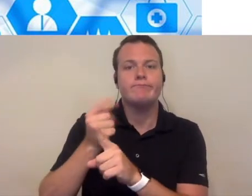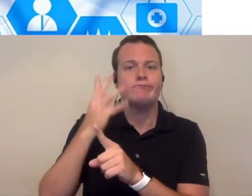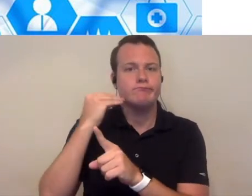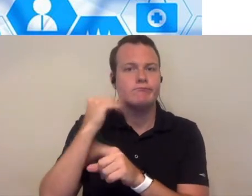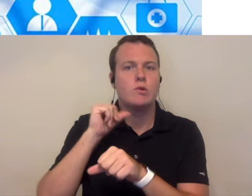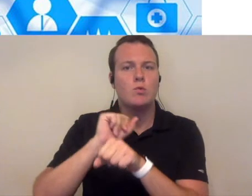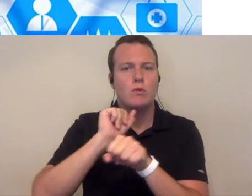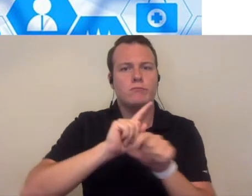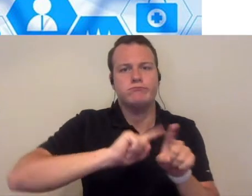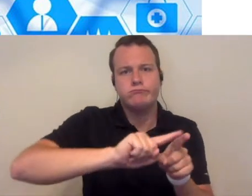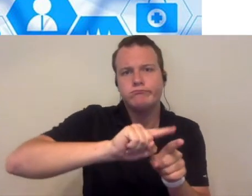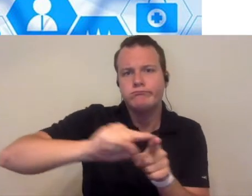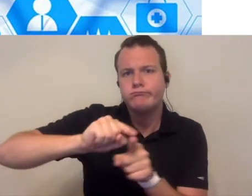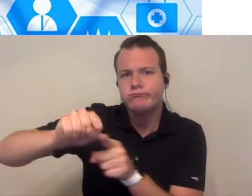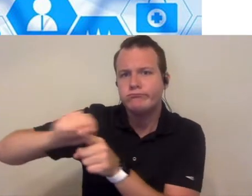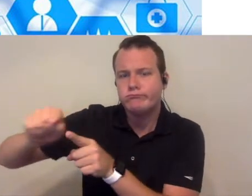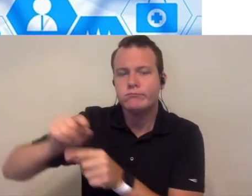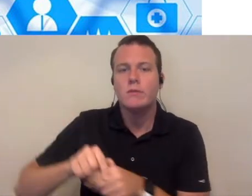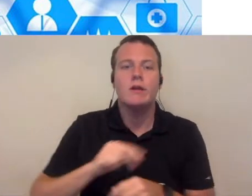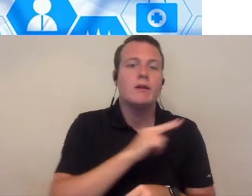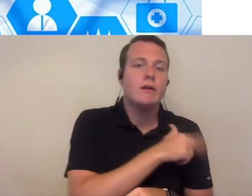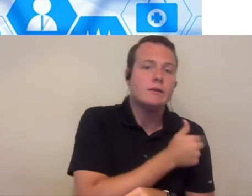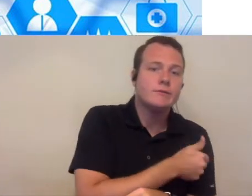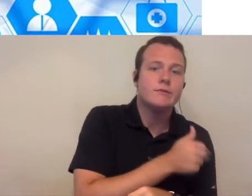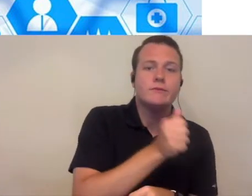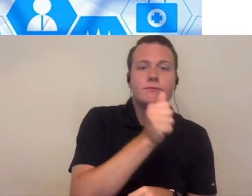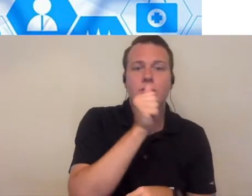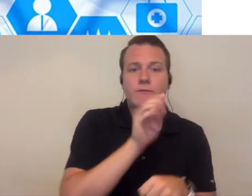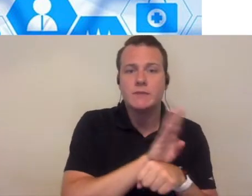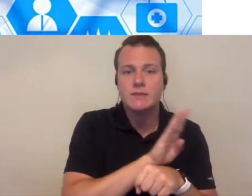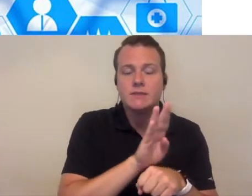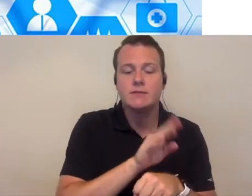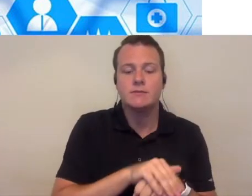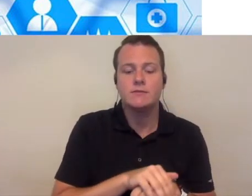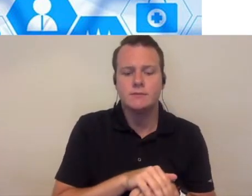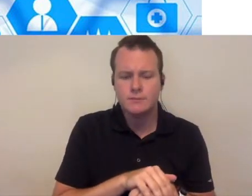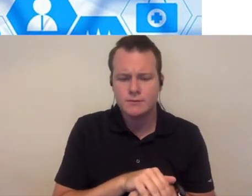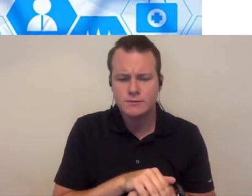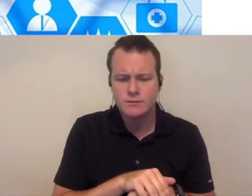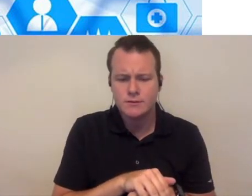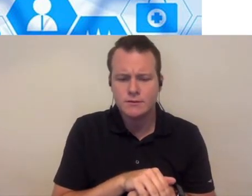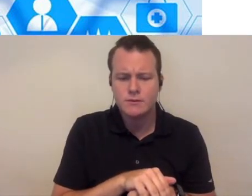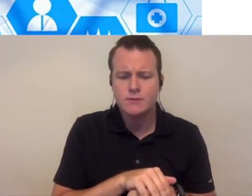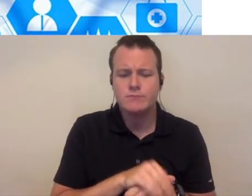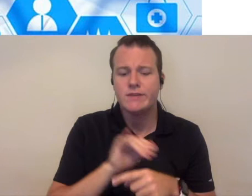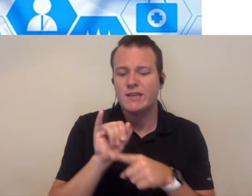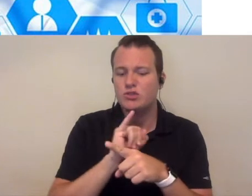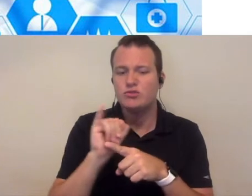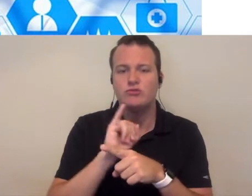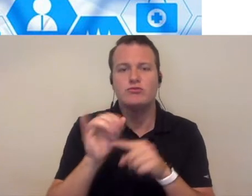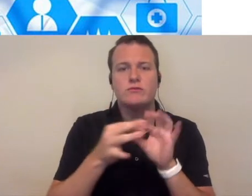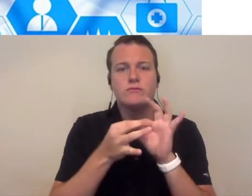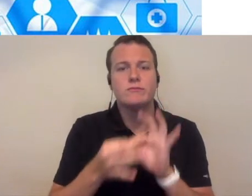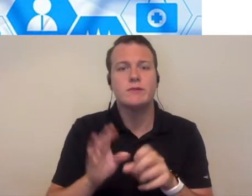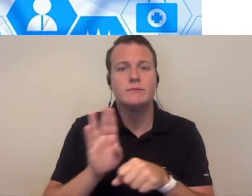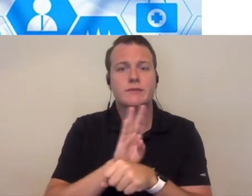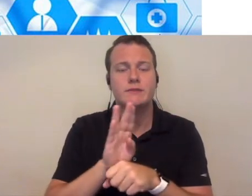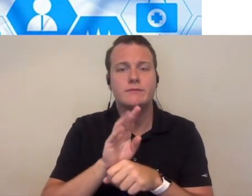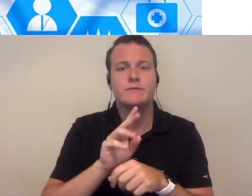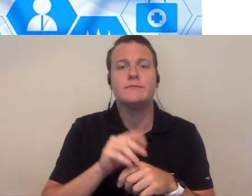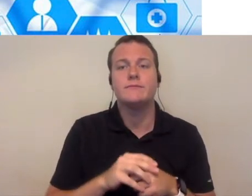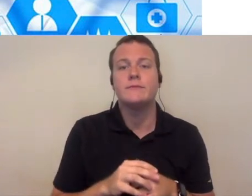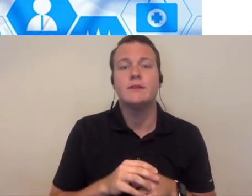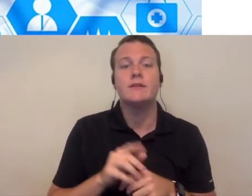in a number of sectors throughout his career: hospital-based, private practice, teaching, and industry-related positions.